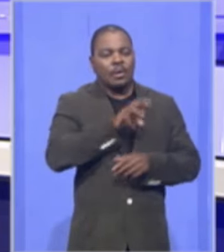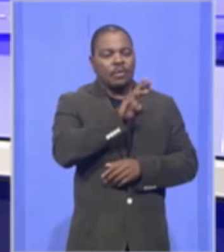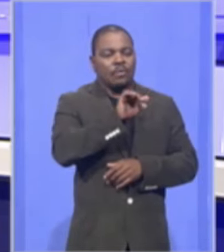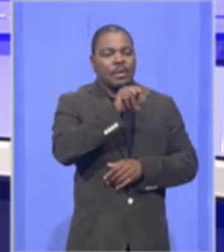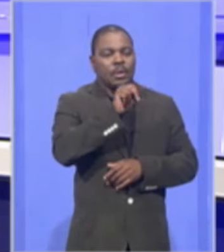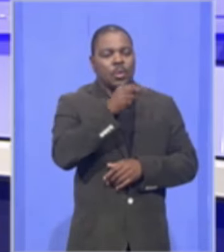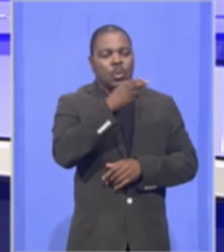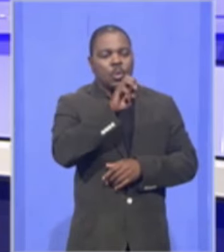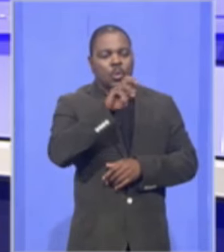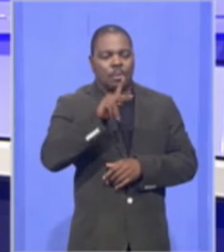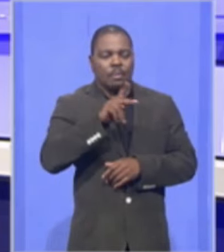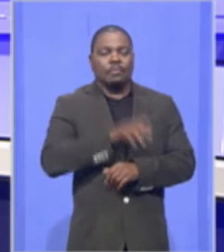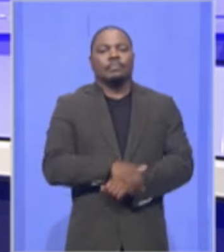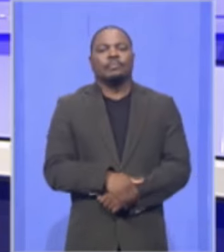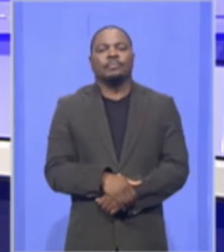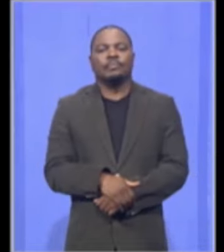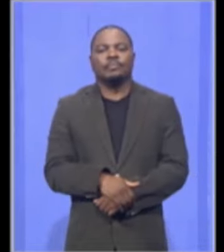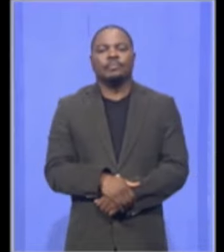Windhoek.